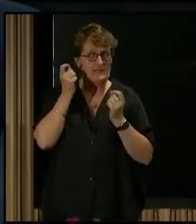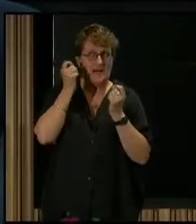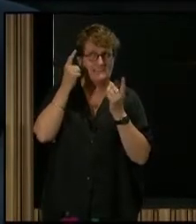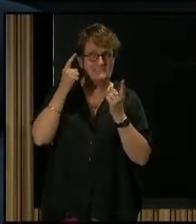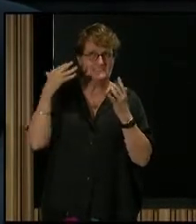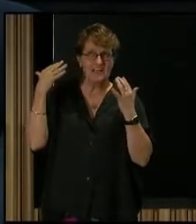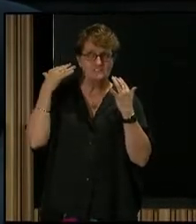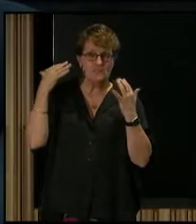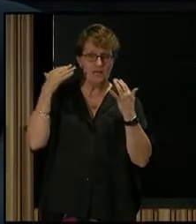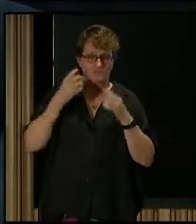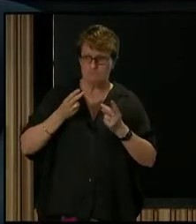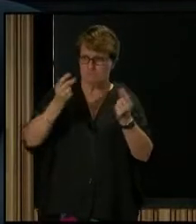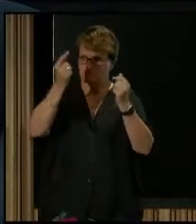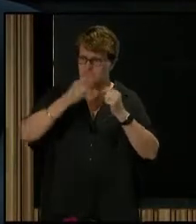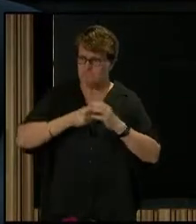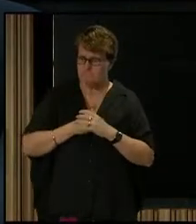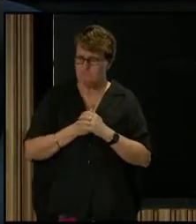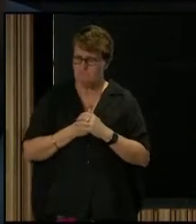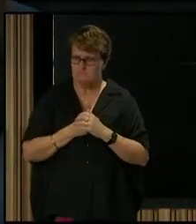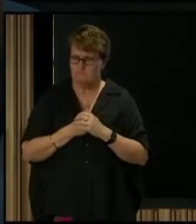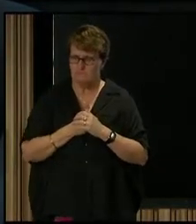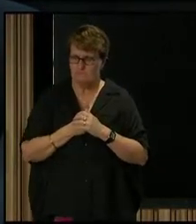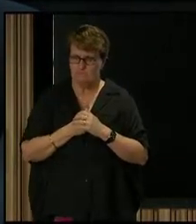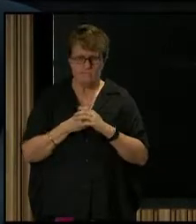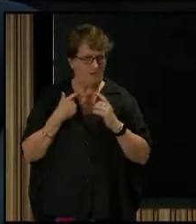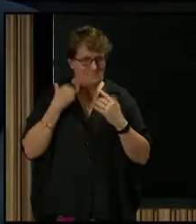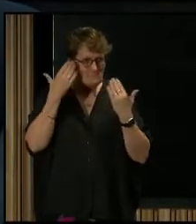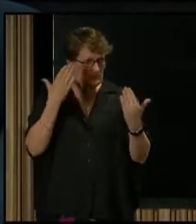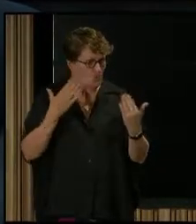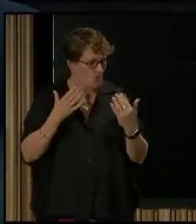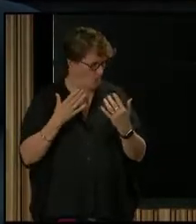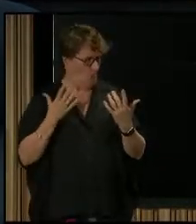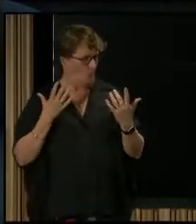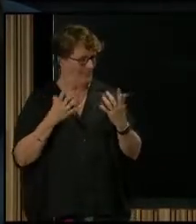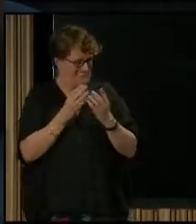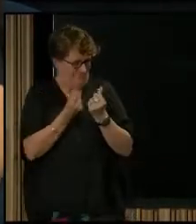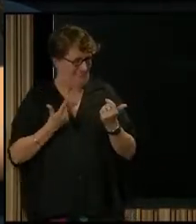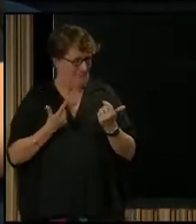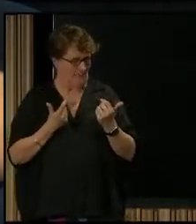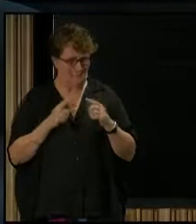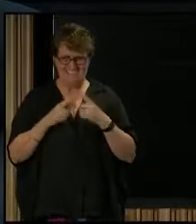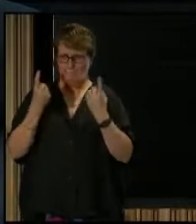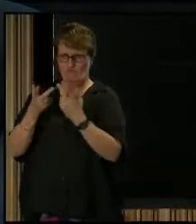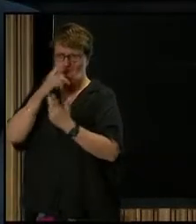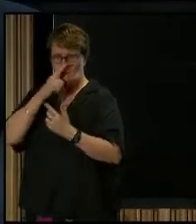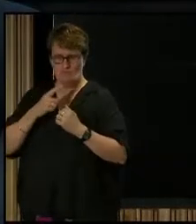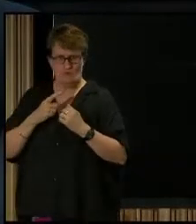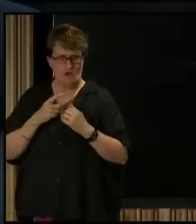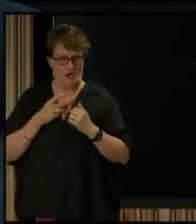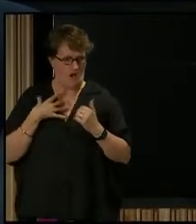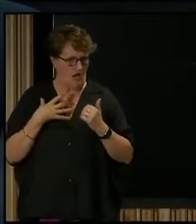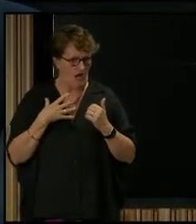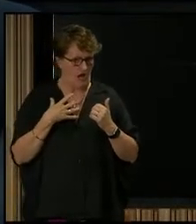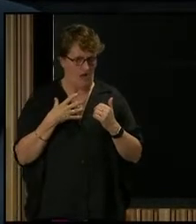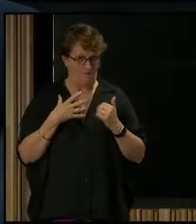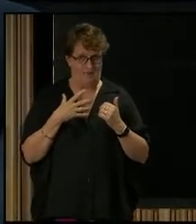sounds quite quickly. Mm. Like, I didn't know that that was a thing. And it was a real moment for me. I was like, it's rare to be good at anything